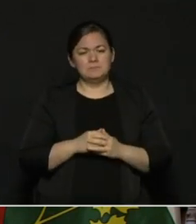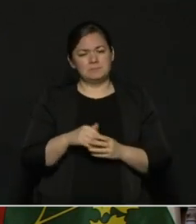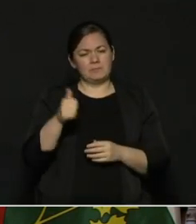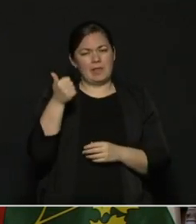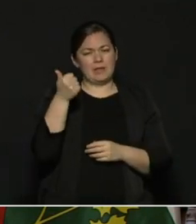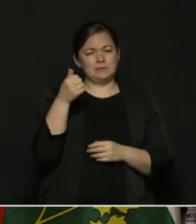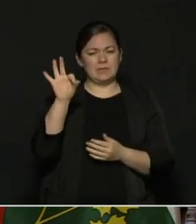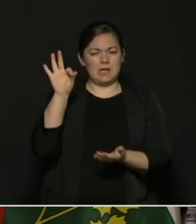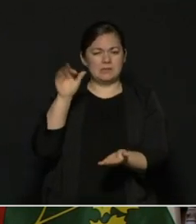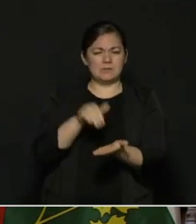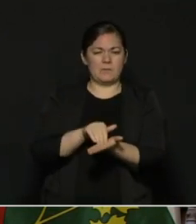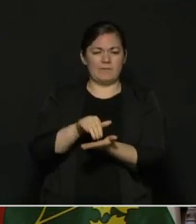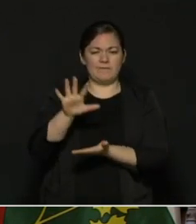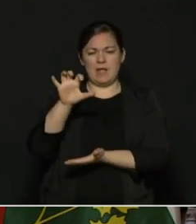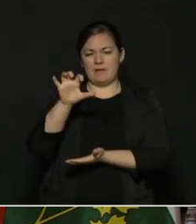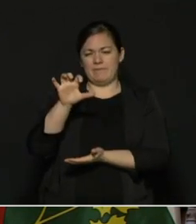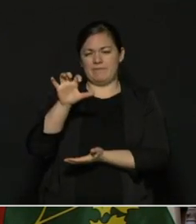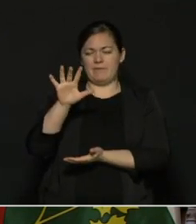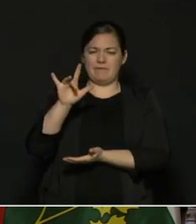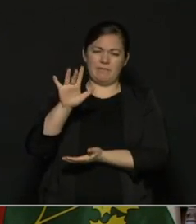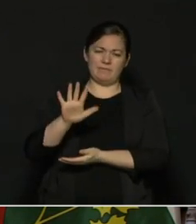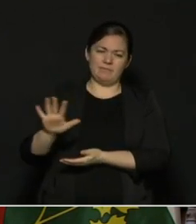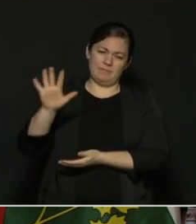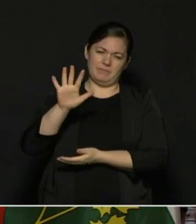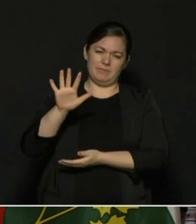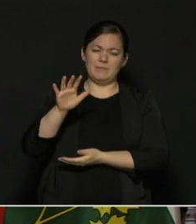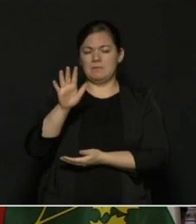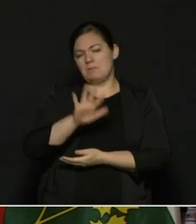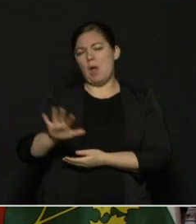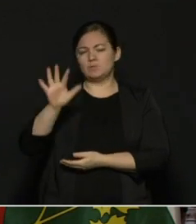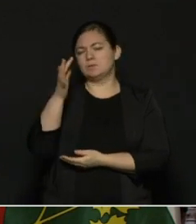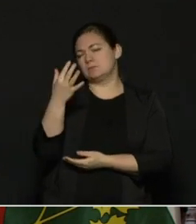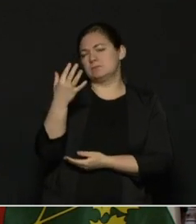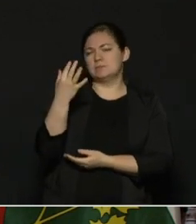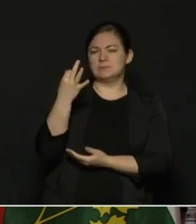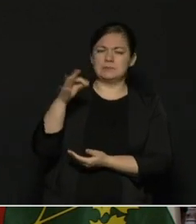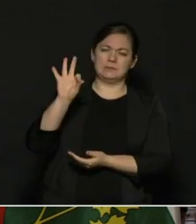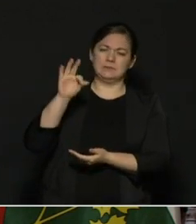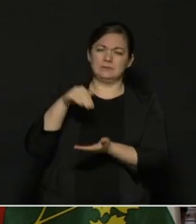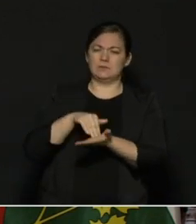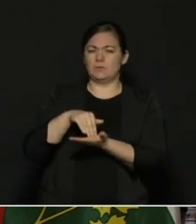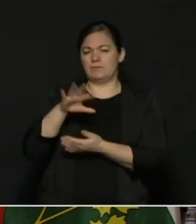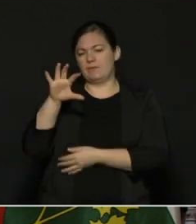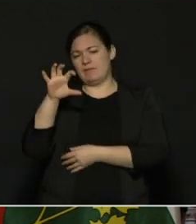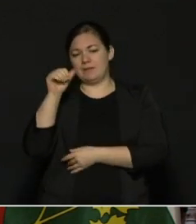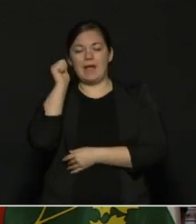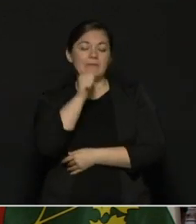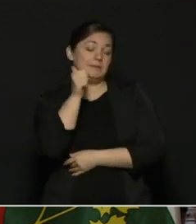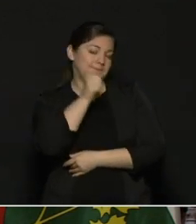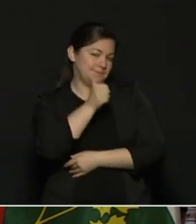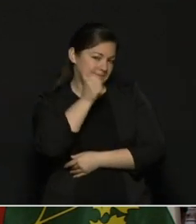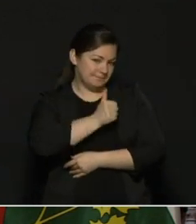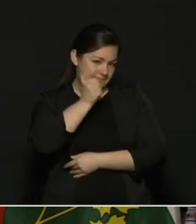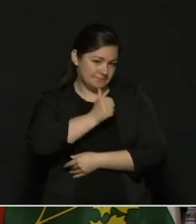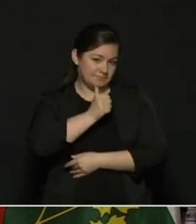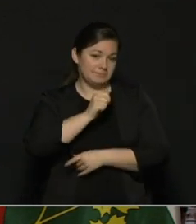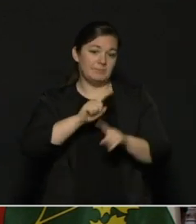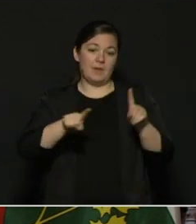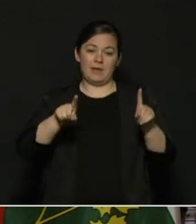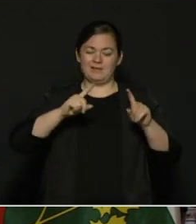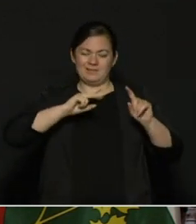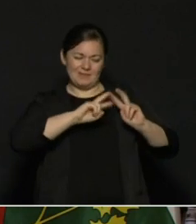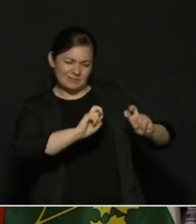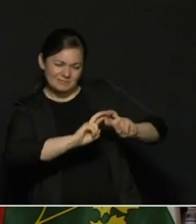19,525. It's around 19,500 a day, but they're continuing to look at other methods to say, can they actually enhance that any further in the